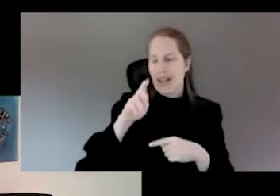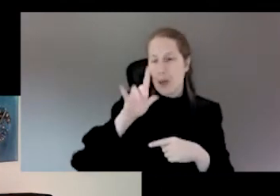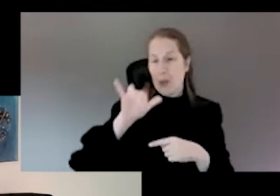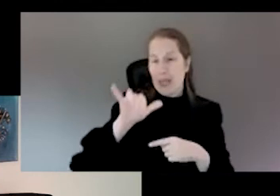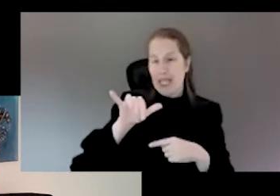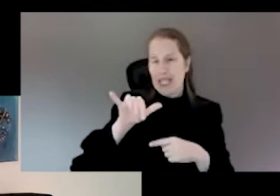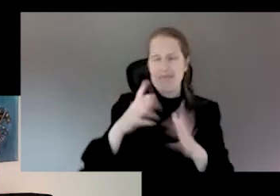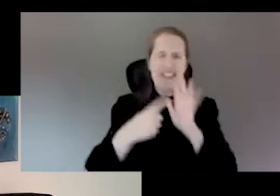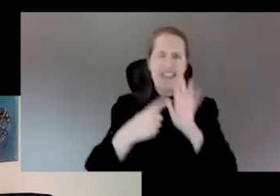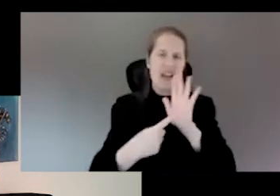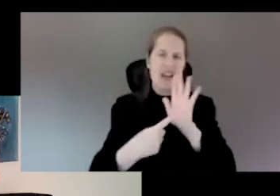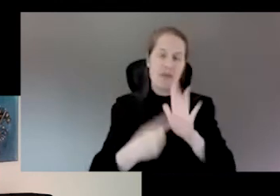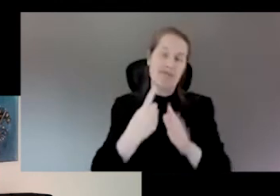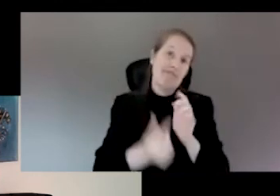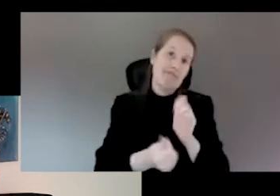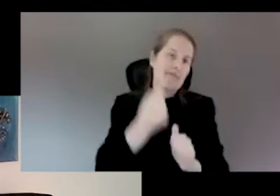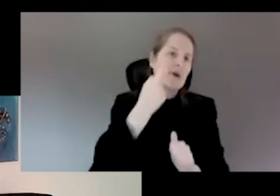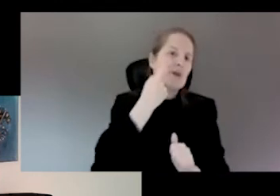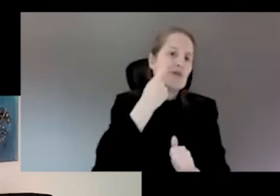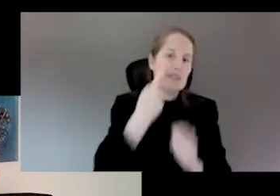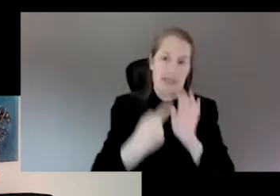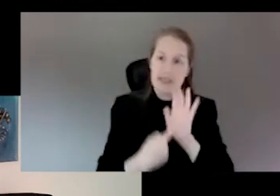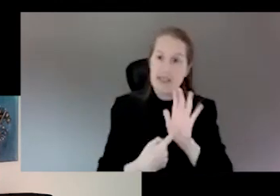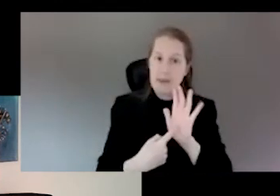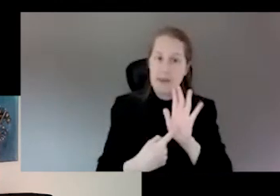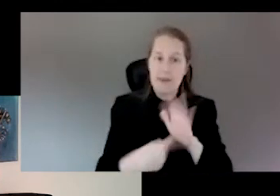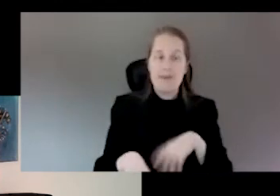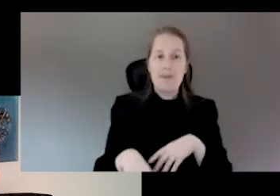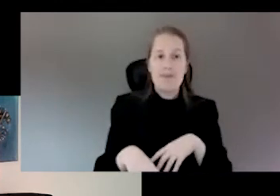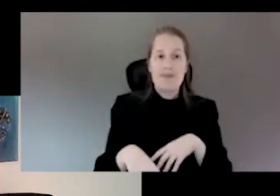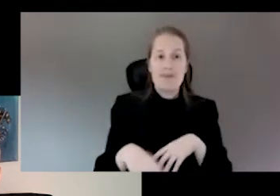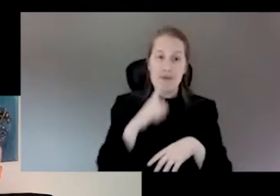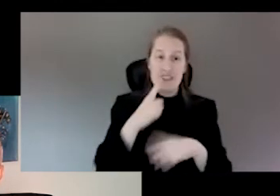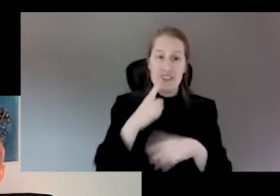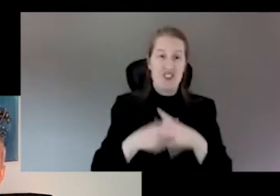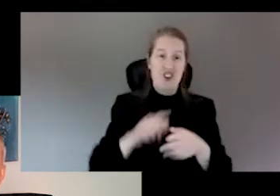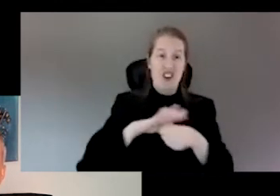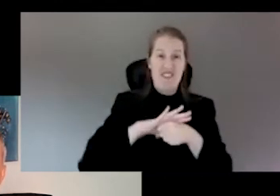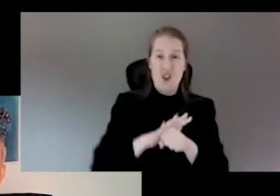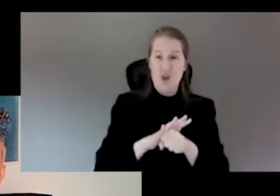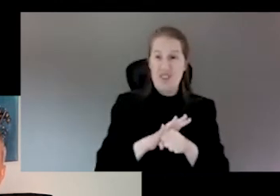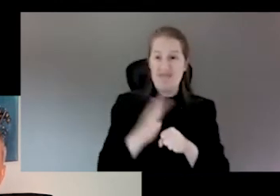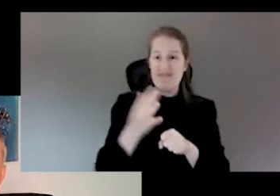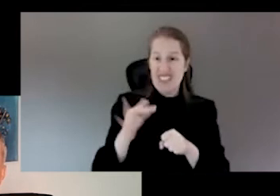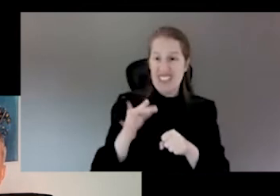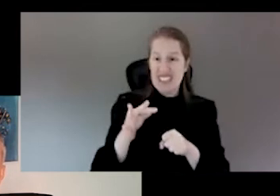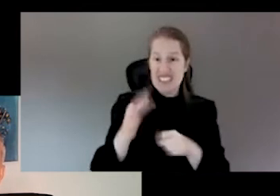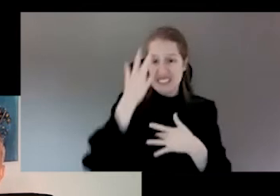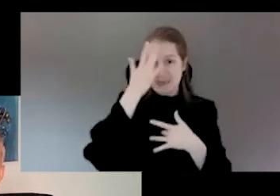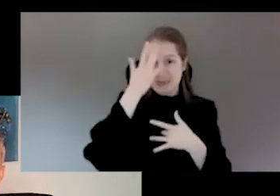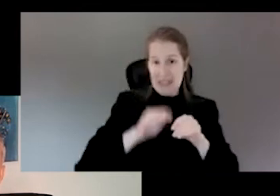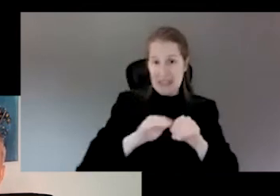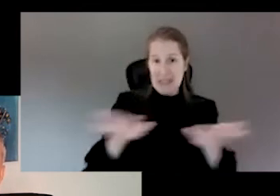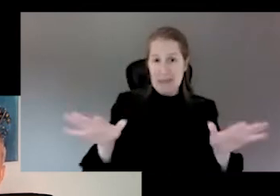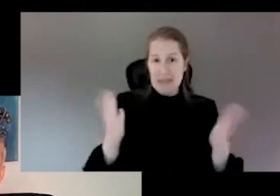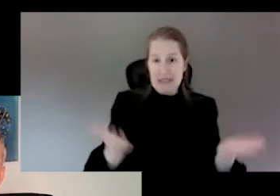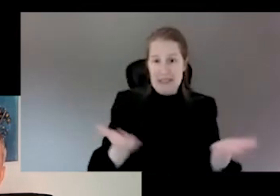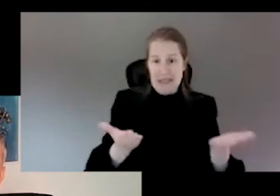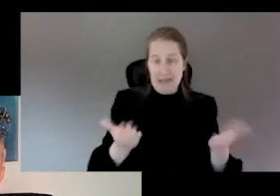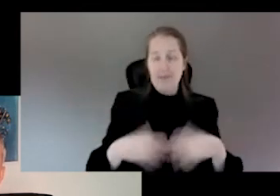most recent example is just with the start of the COVID-19 pandemic in this country. A group of